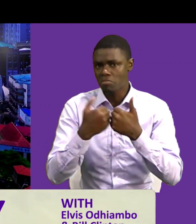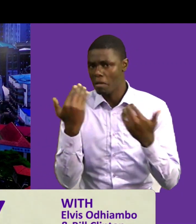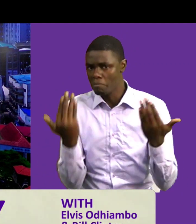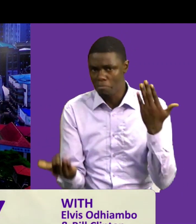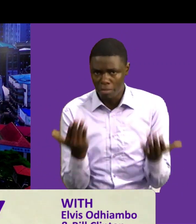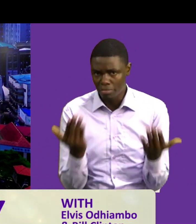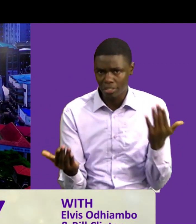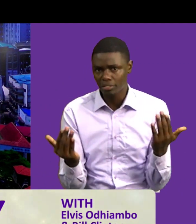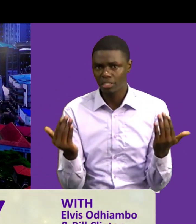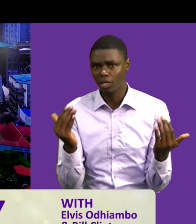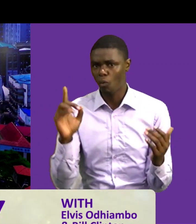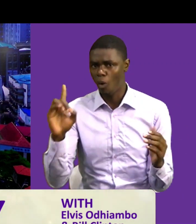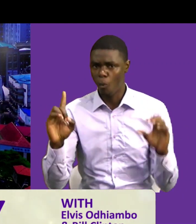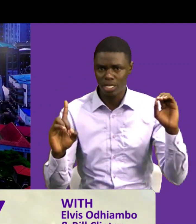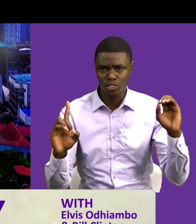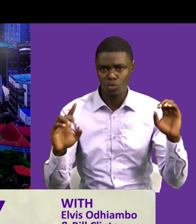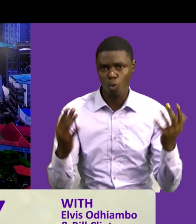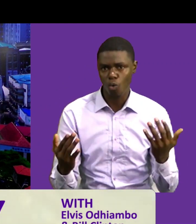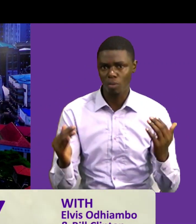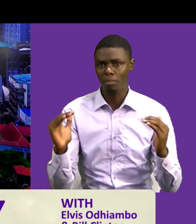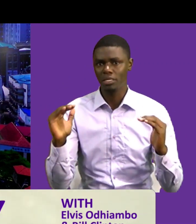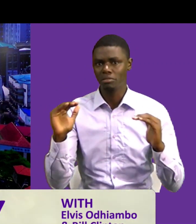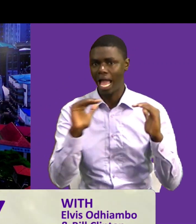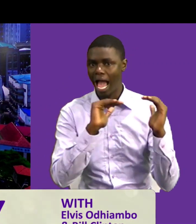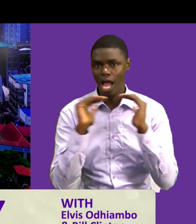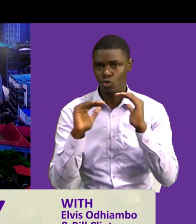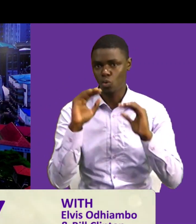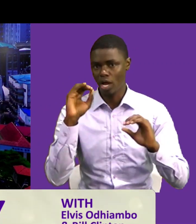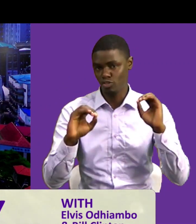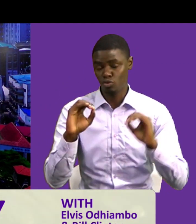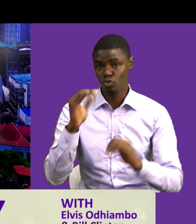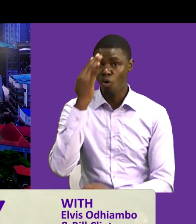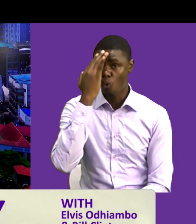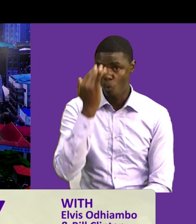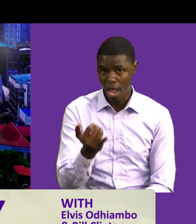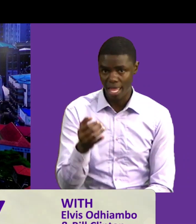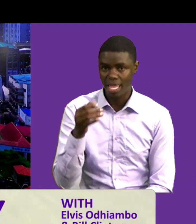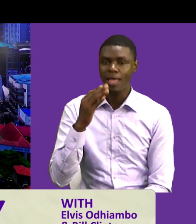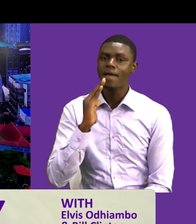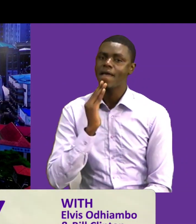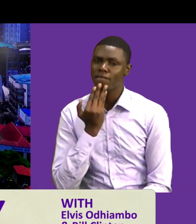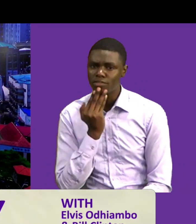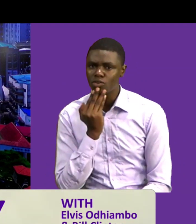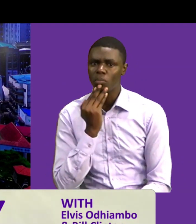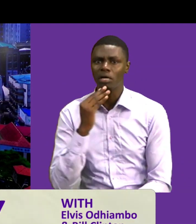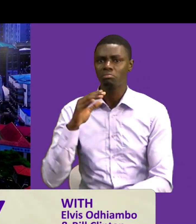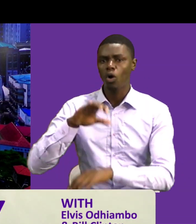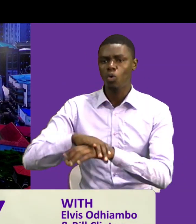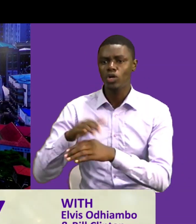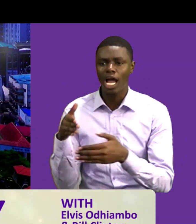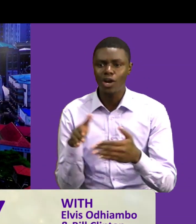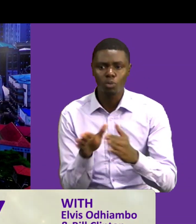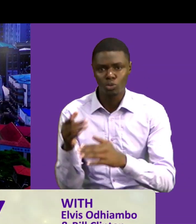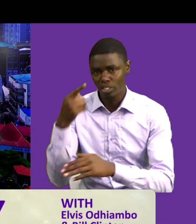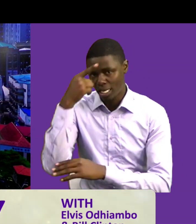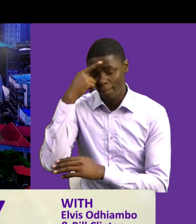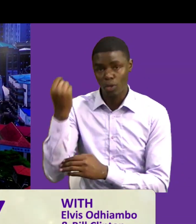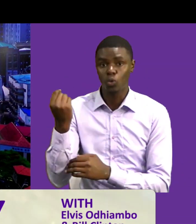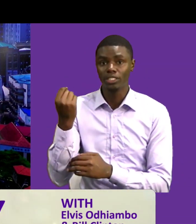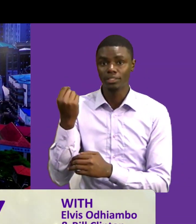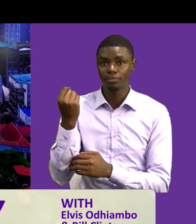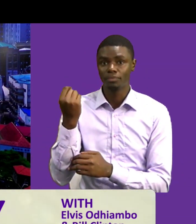will be, let's say, 1-0 or a draw. Because FC Leopards got a chance because they